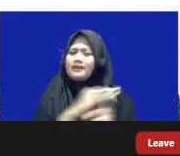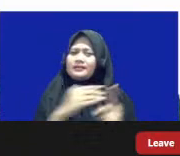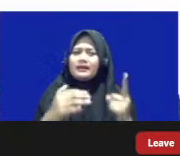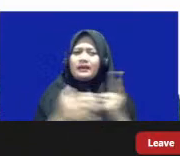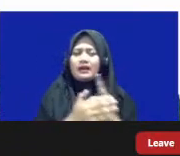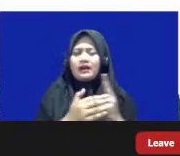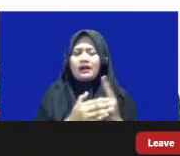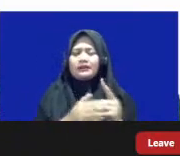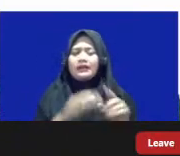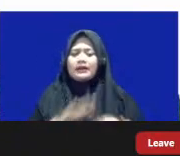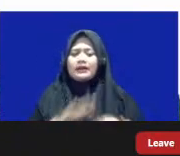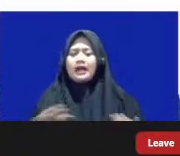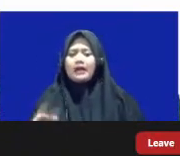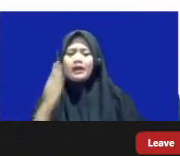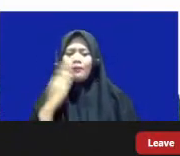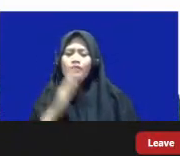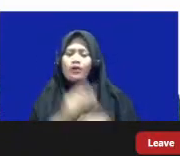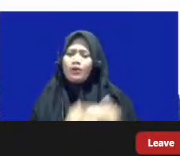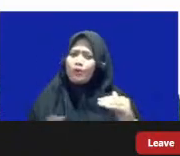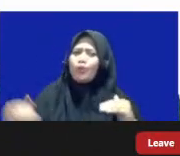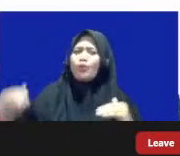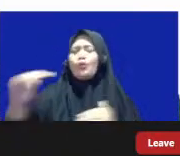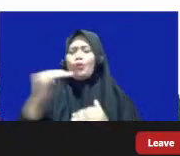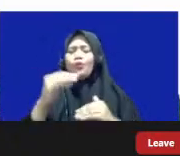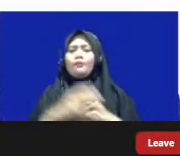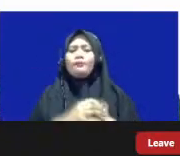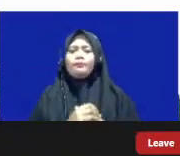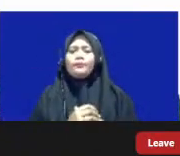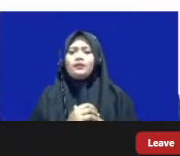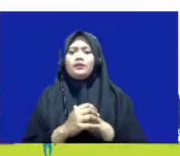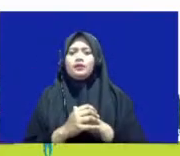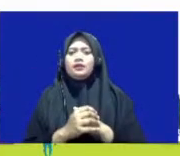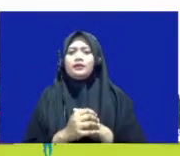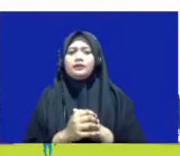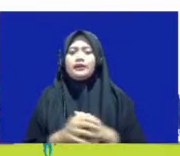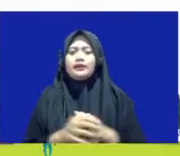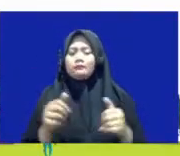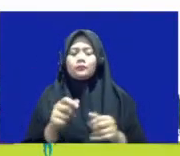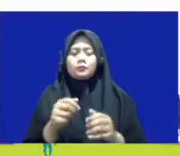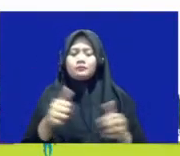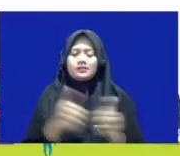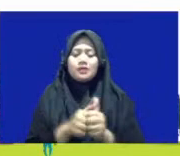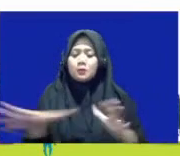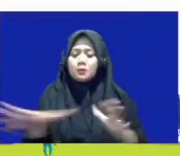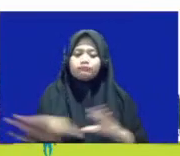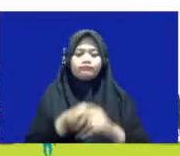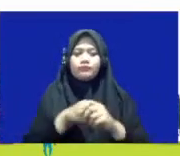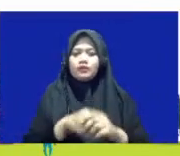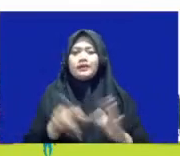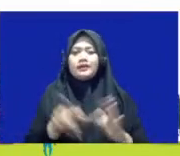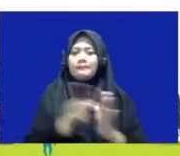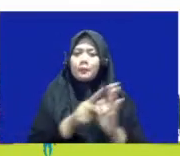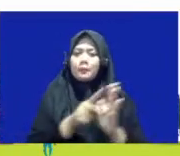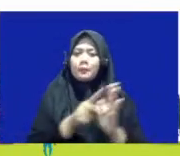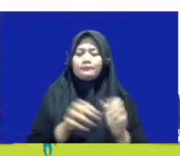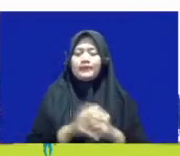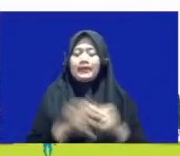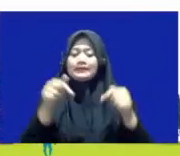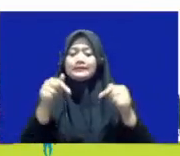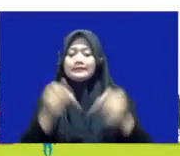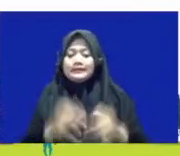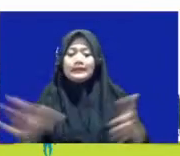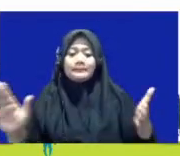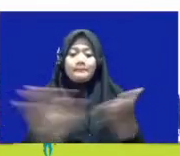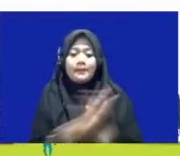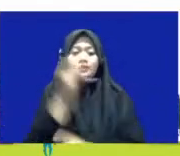efforts. It is vital to provide an opportunity for these young adults to work